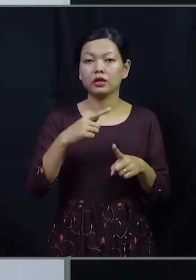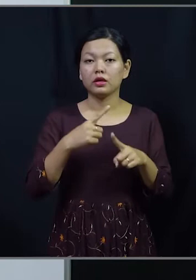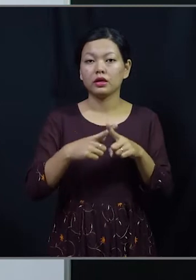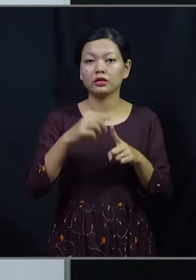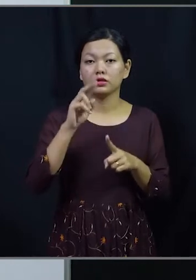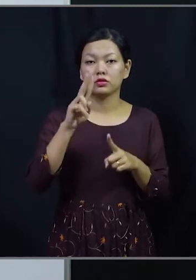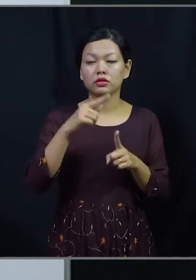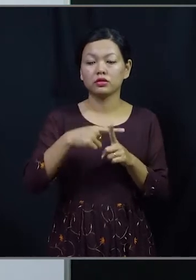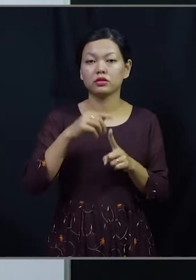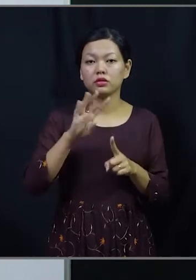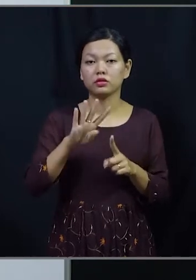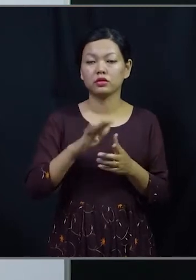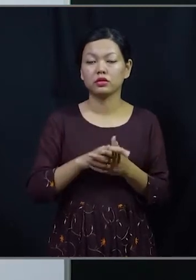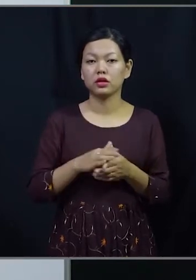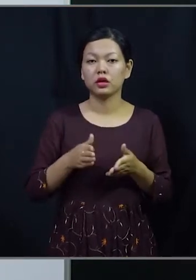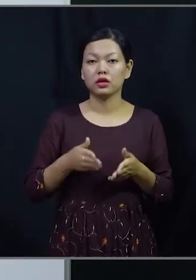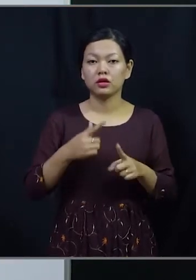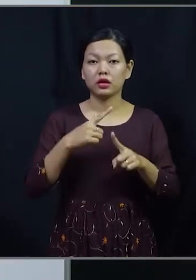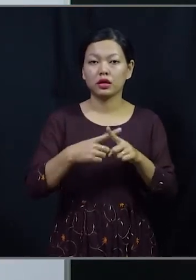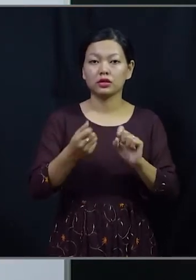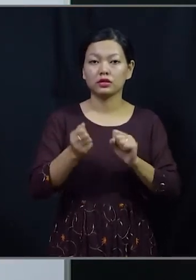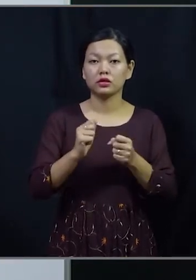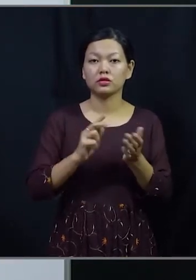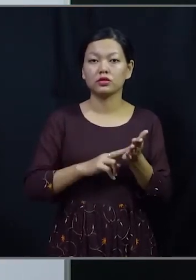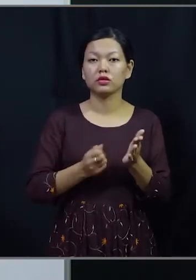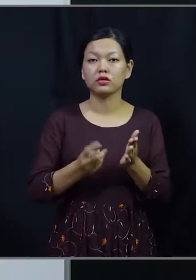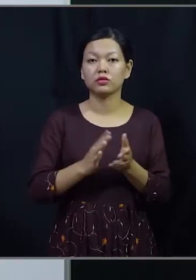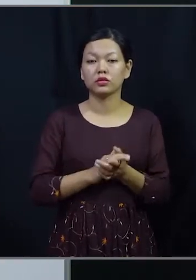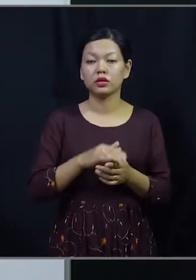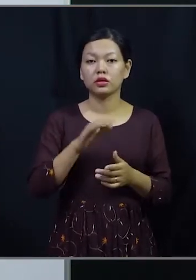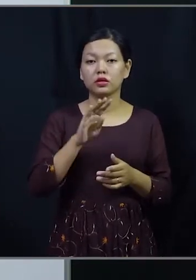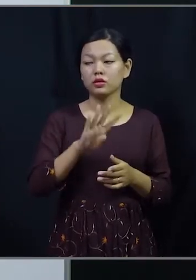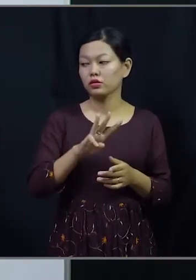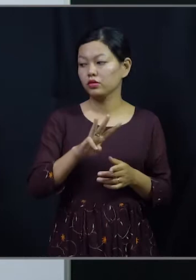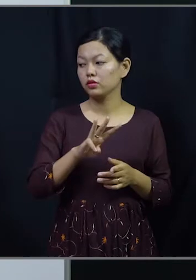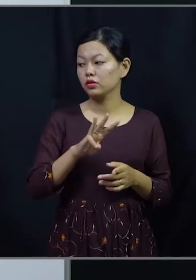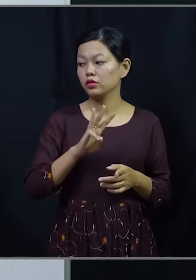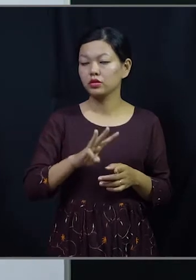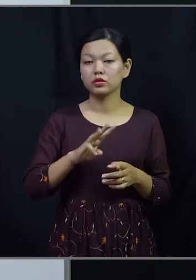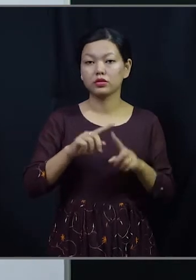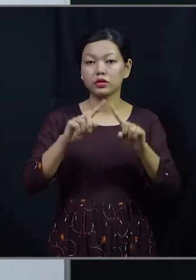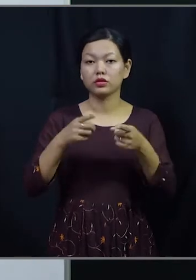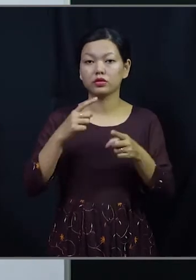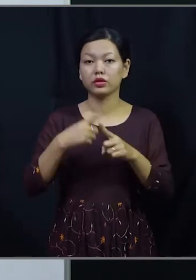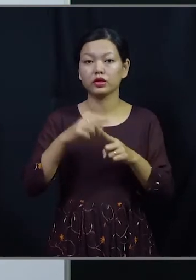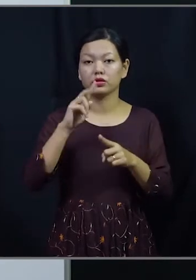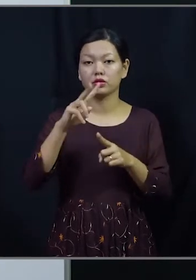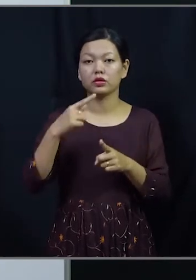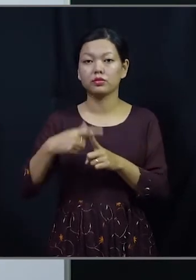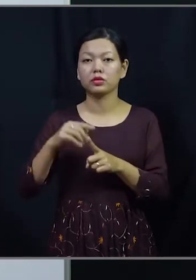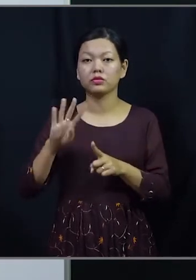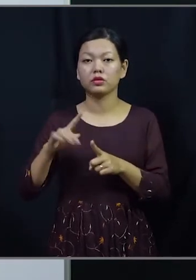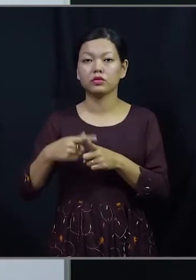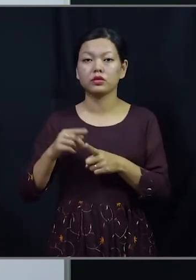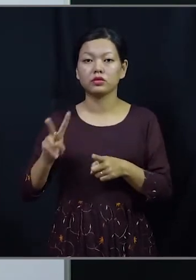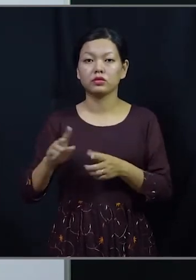Then you replace x here with this x squared plus 4. Then 3 times x squared plus 4 plus